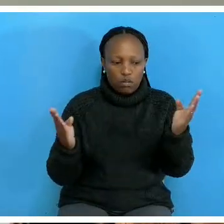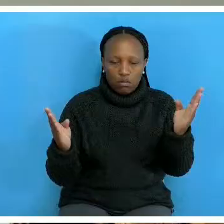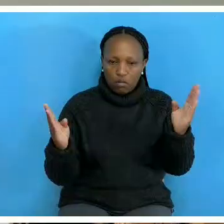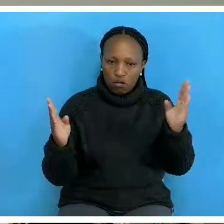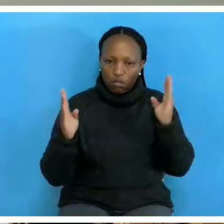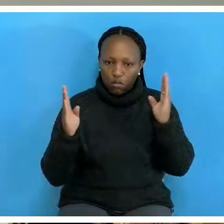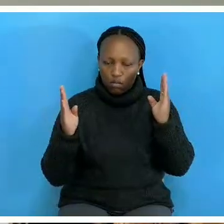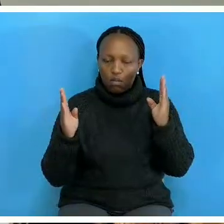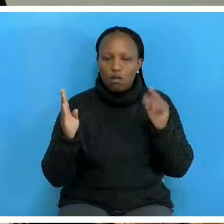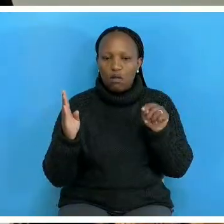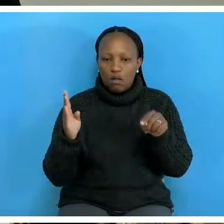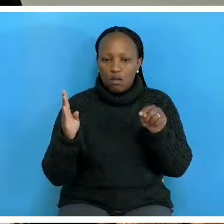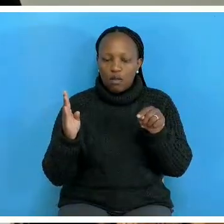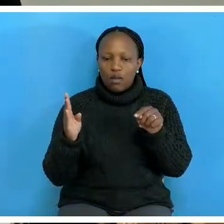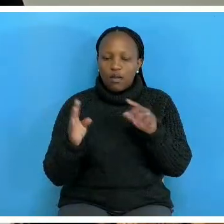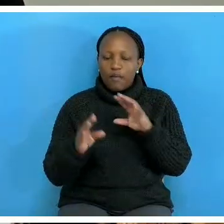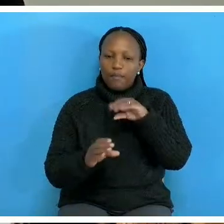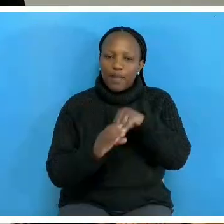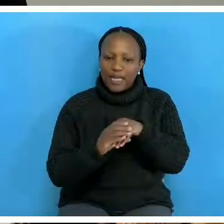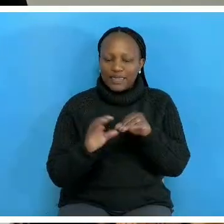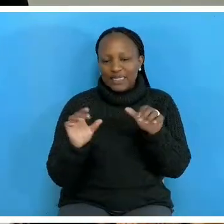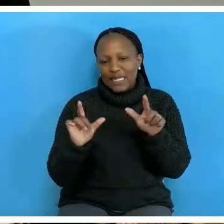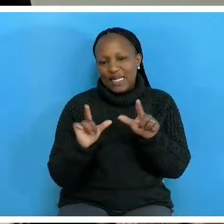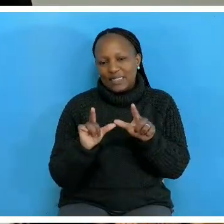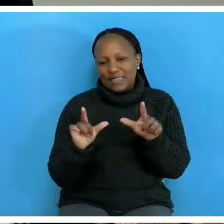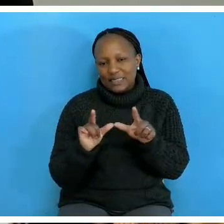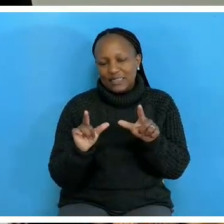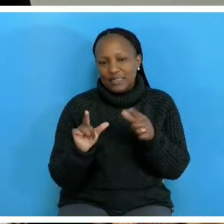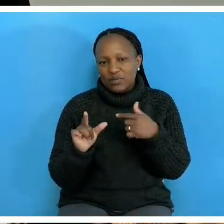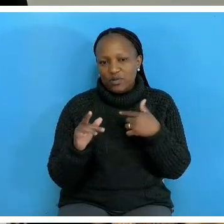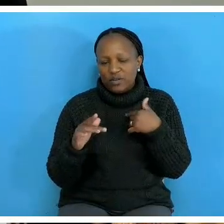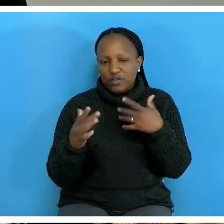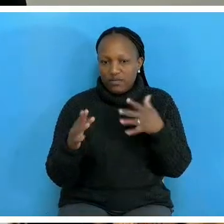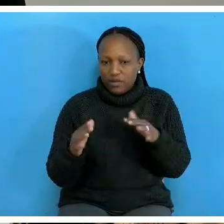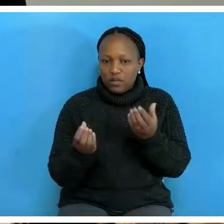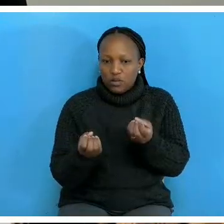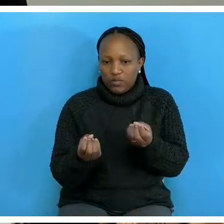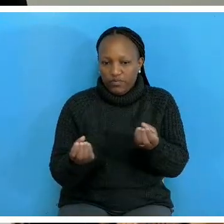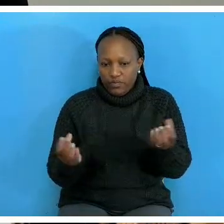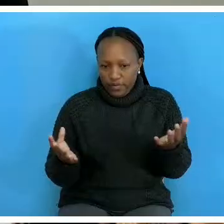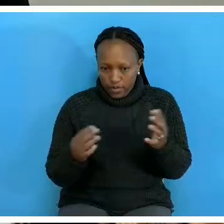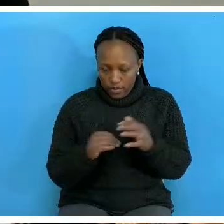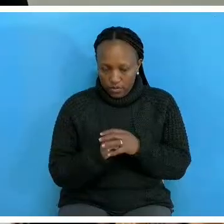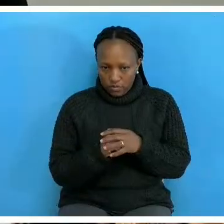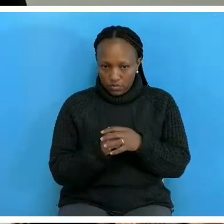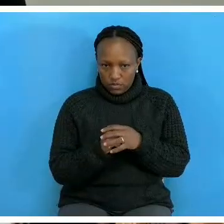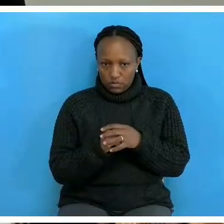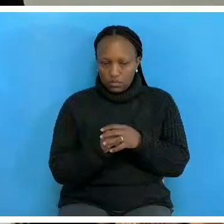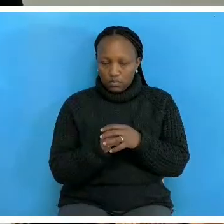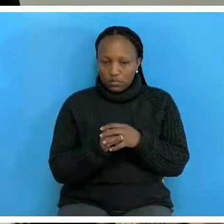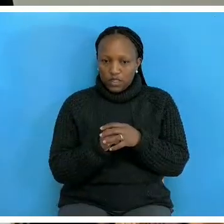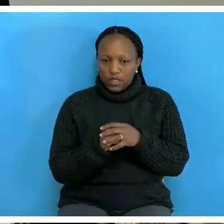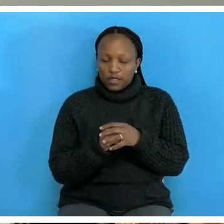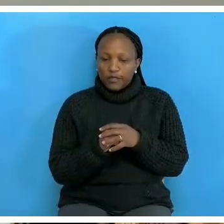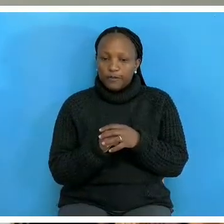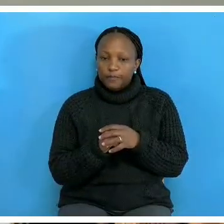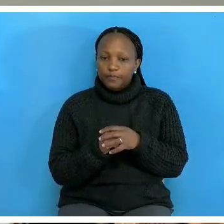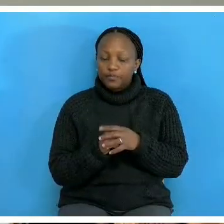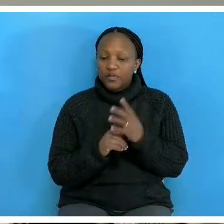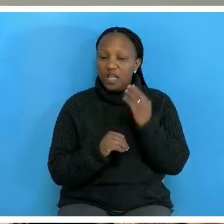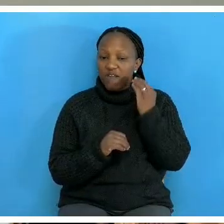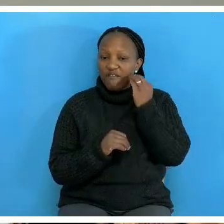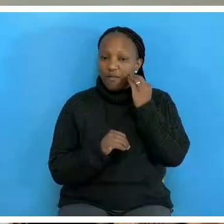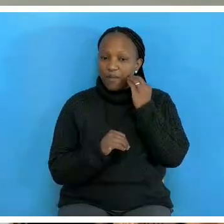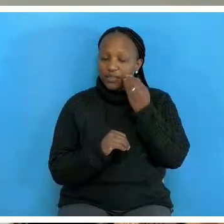And that's part of the license we have given them. So, Chair, this information is on